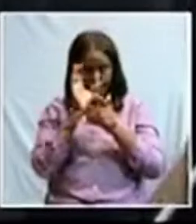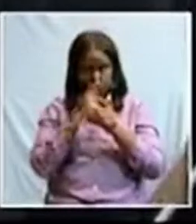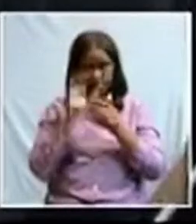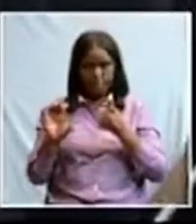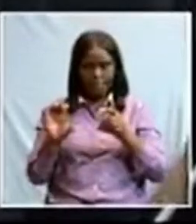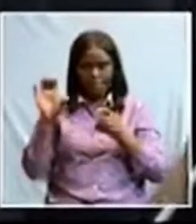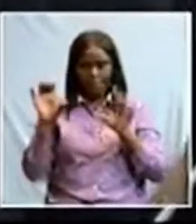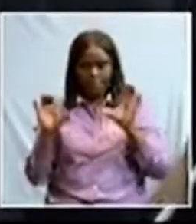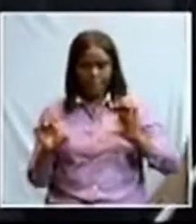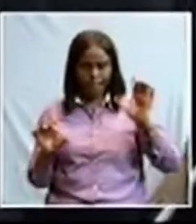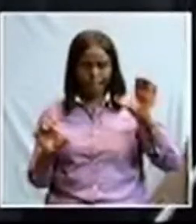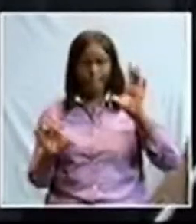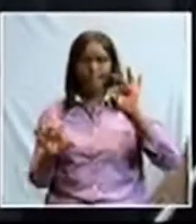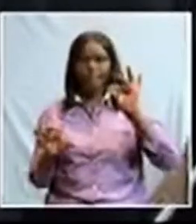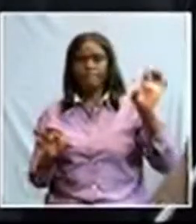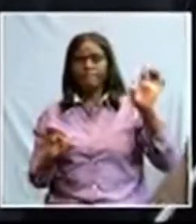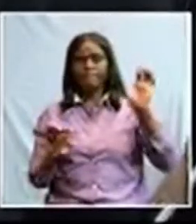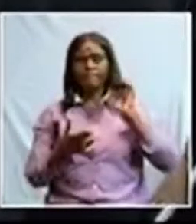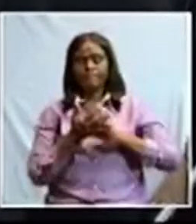allocate